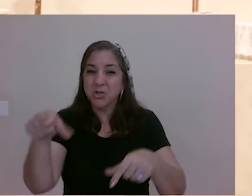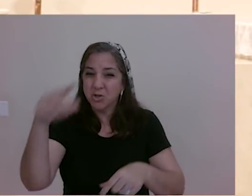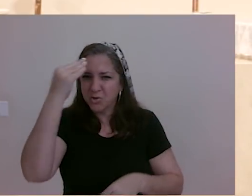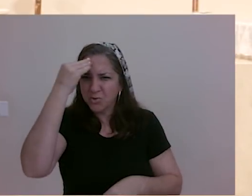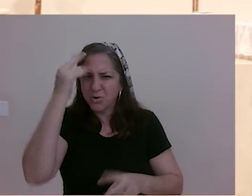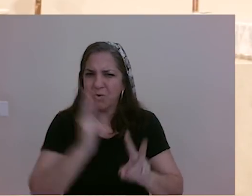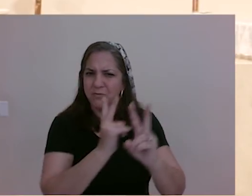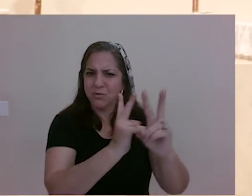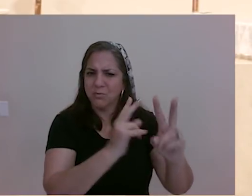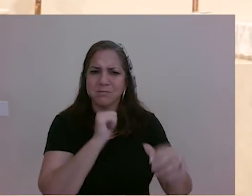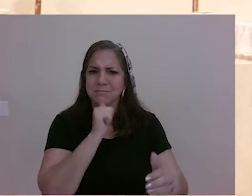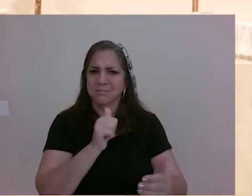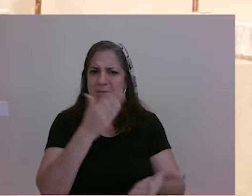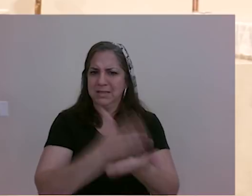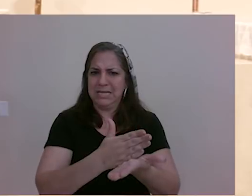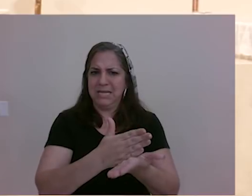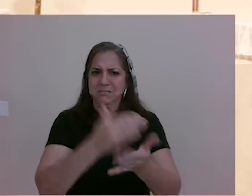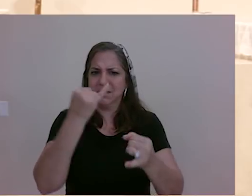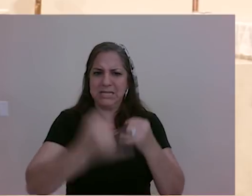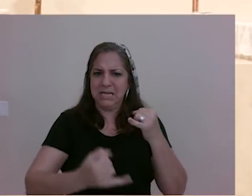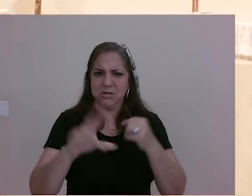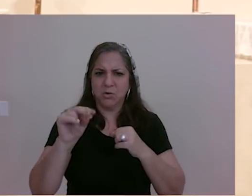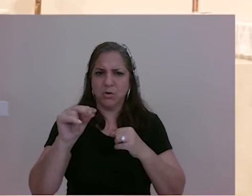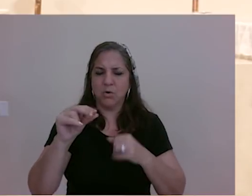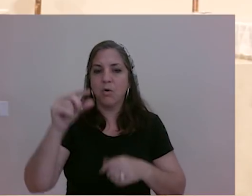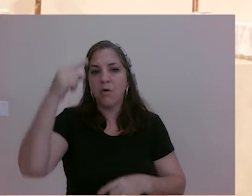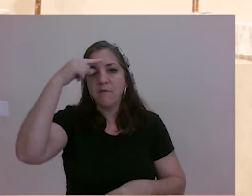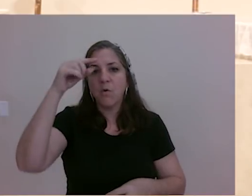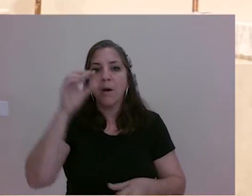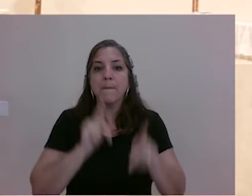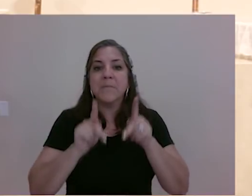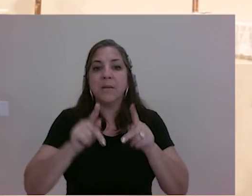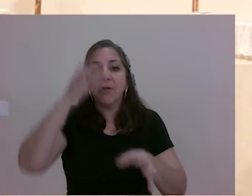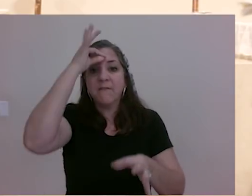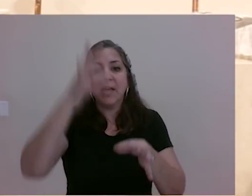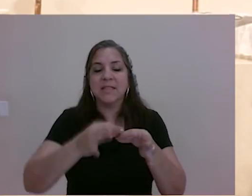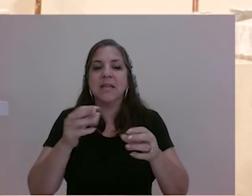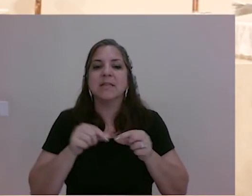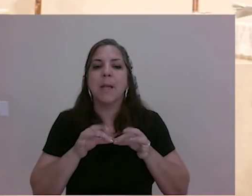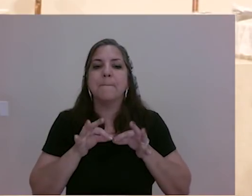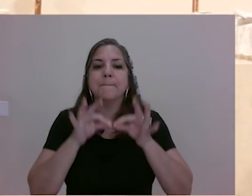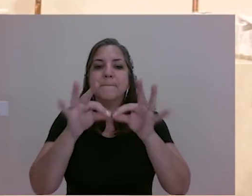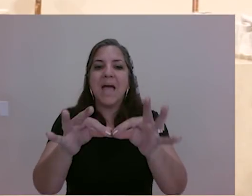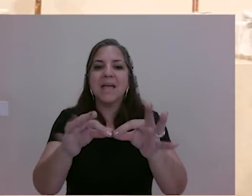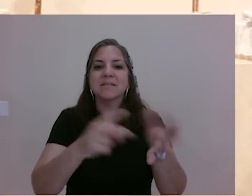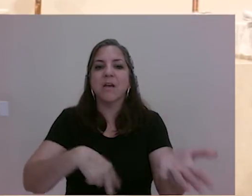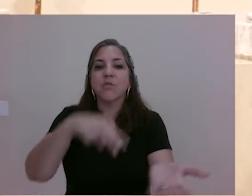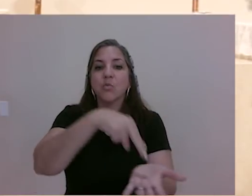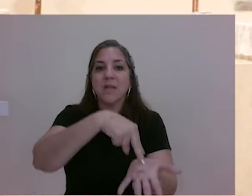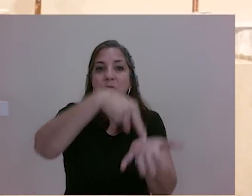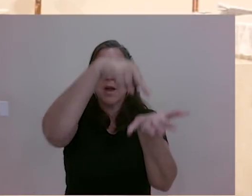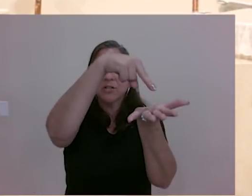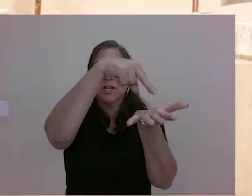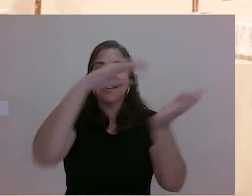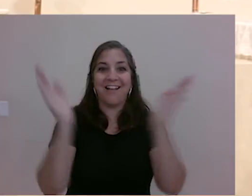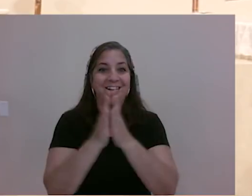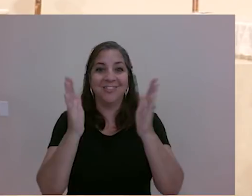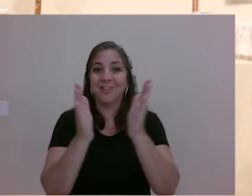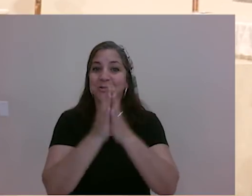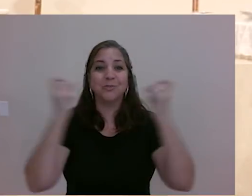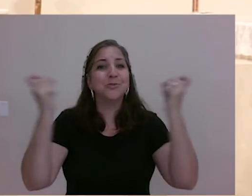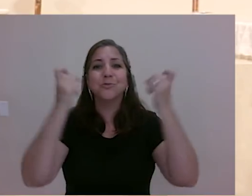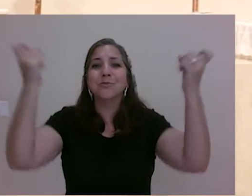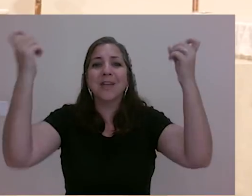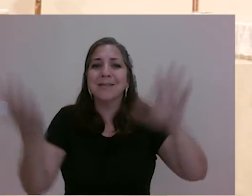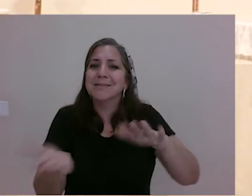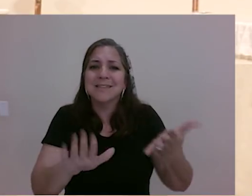end for those with faith. We call a funeral a mass of the resurrection. Alleluia. Death